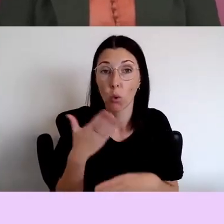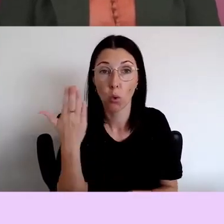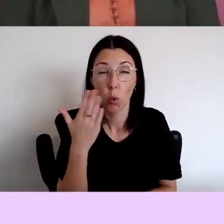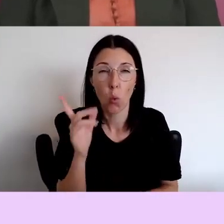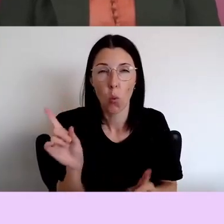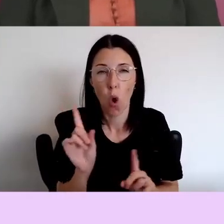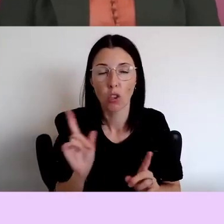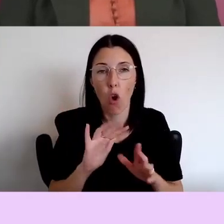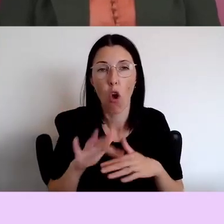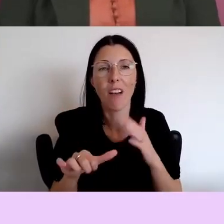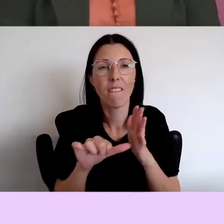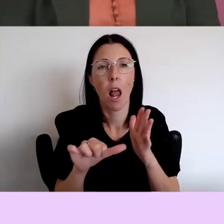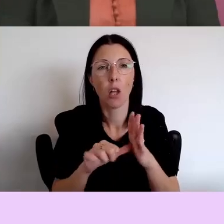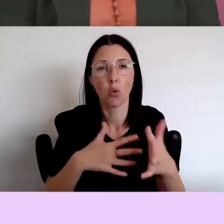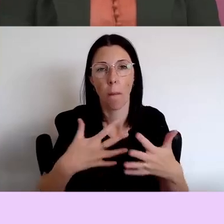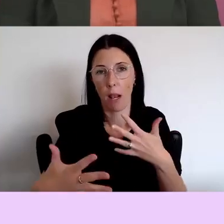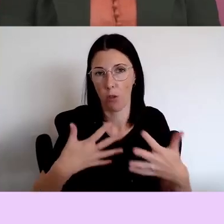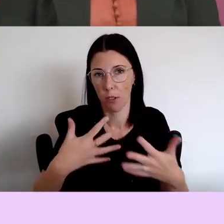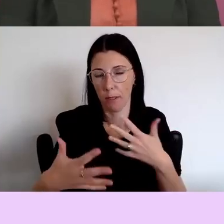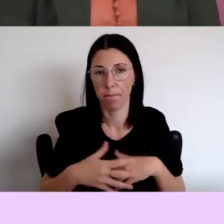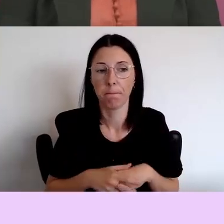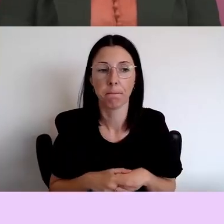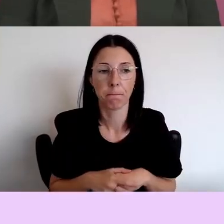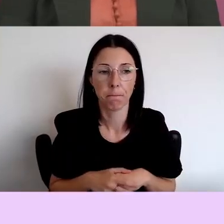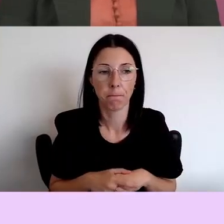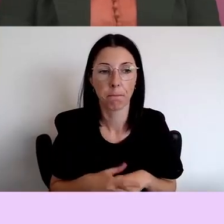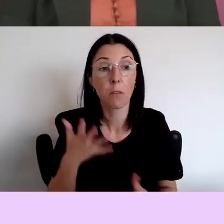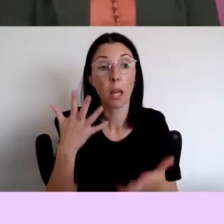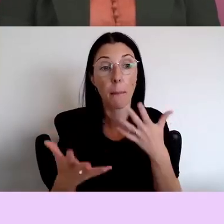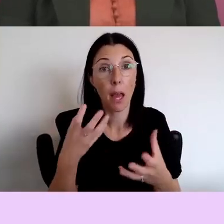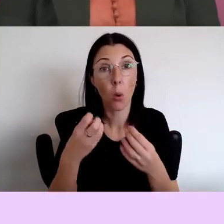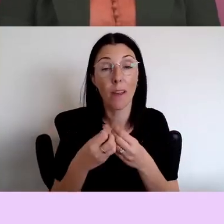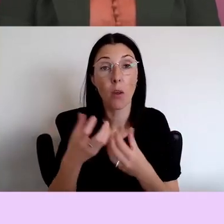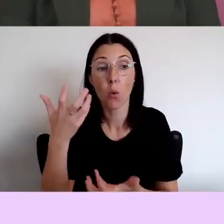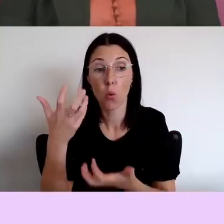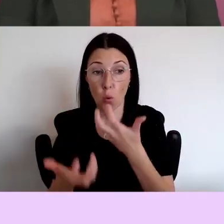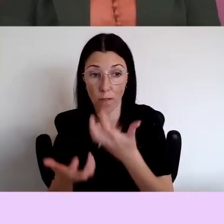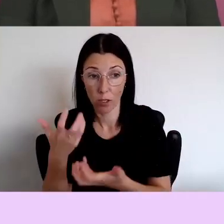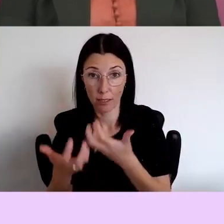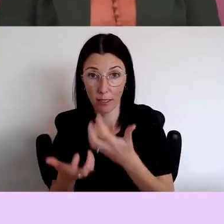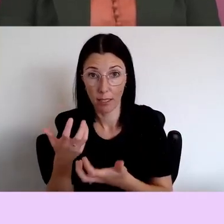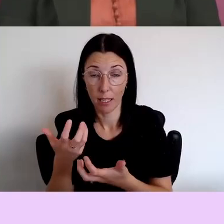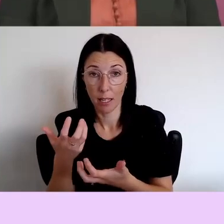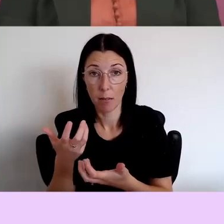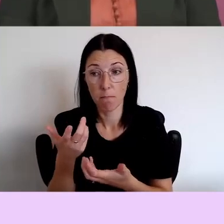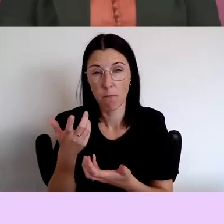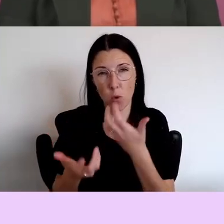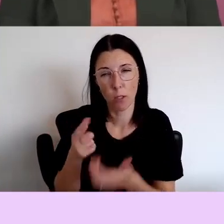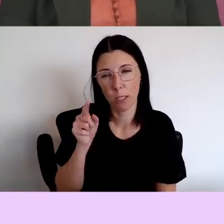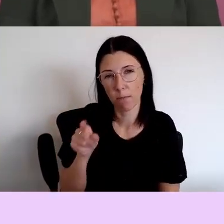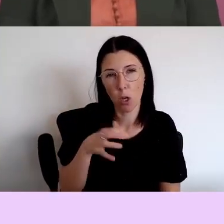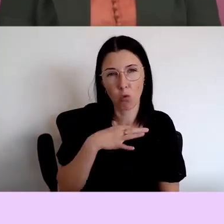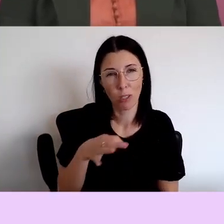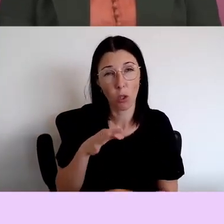financial management. Whereas in comparison in universities, the risks are commonly related to